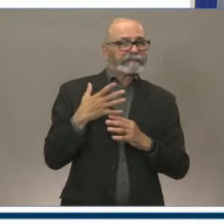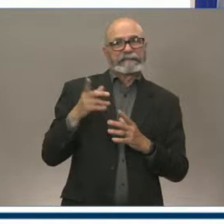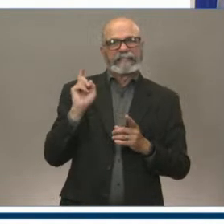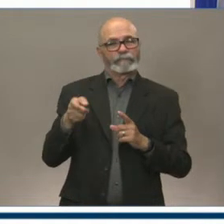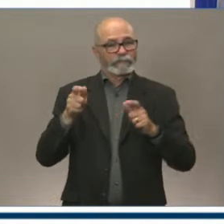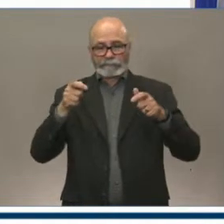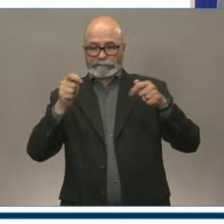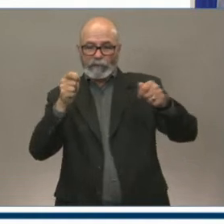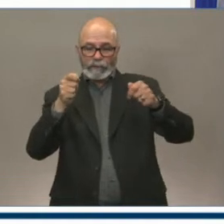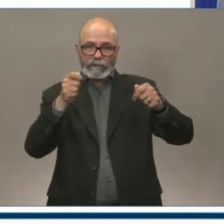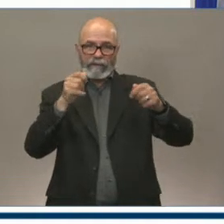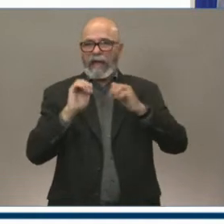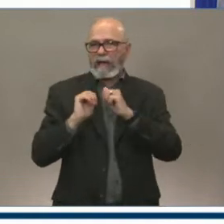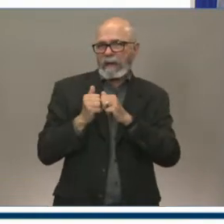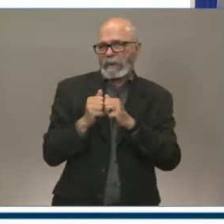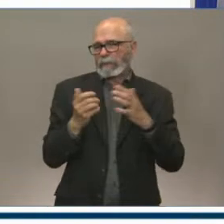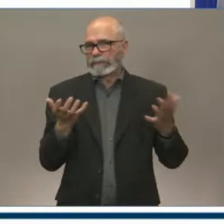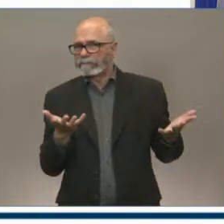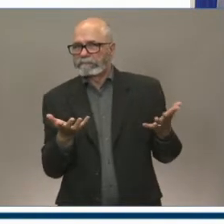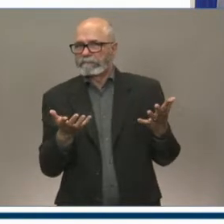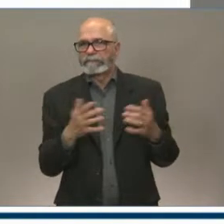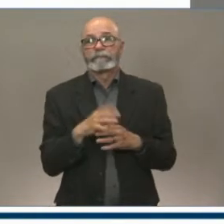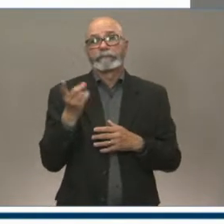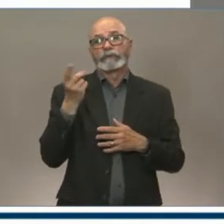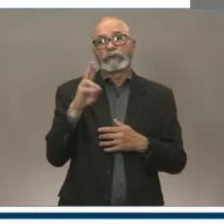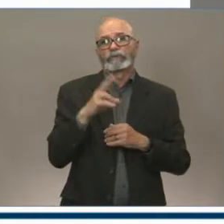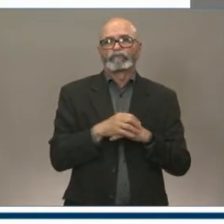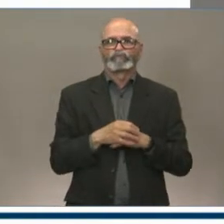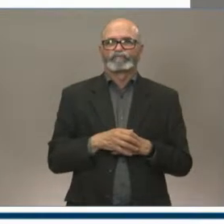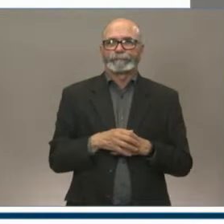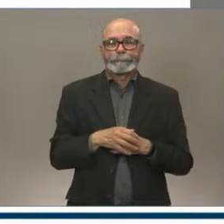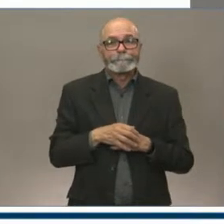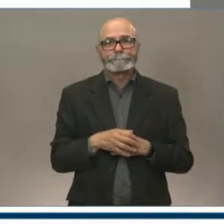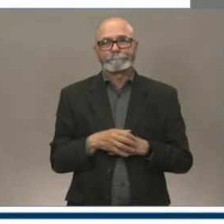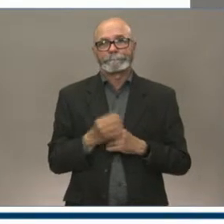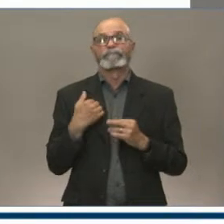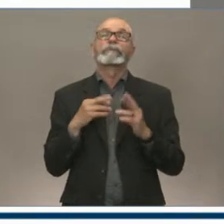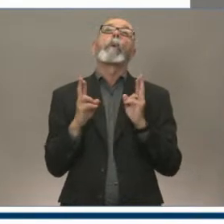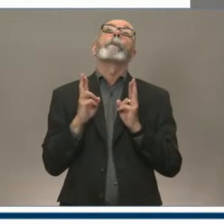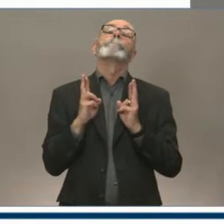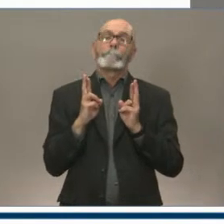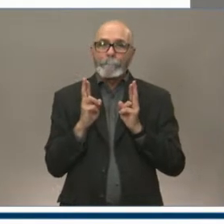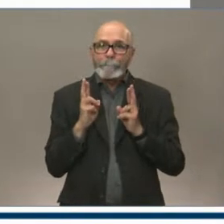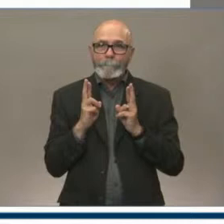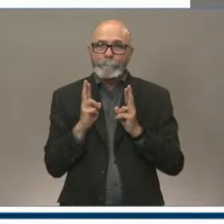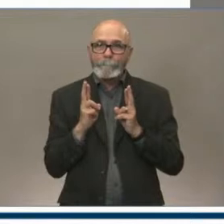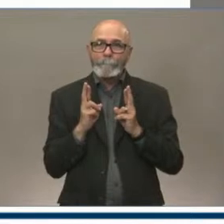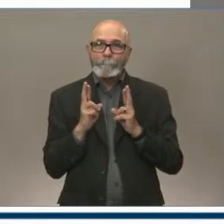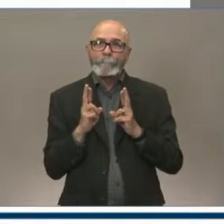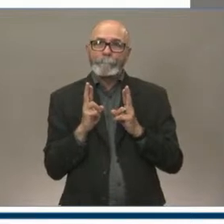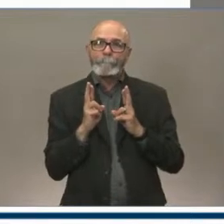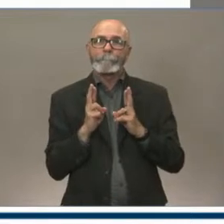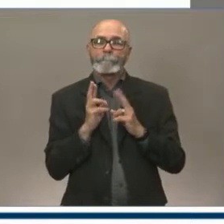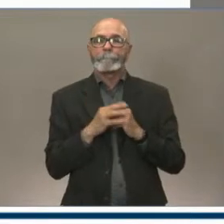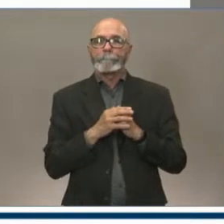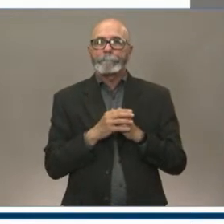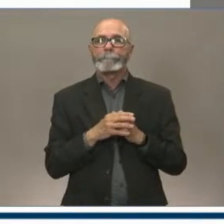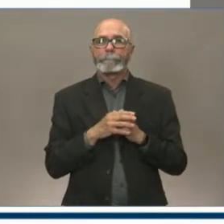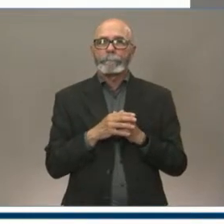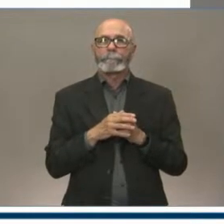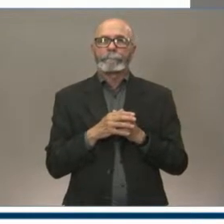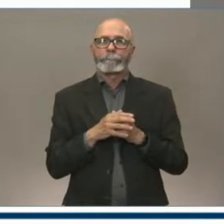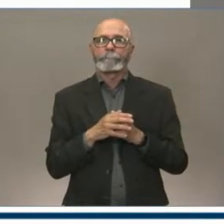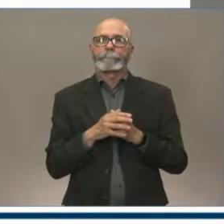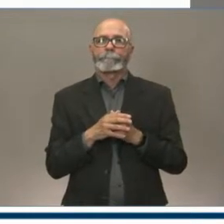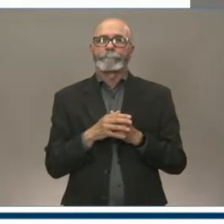quickly? So we're hopeful that it will. You've heard me say here a number